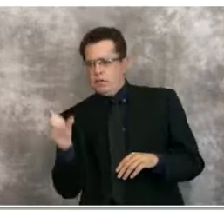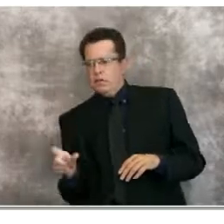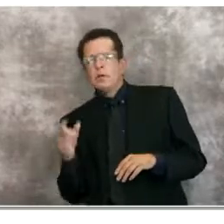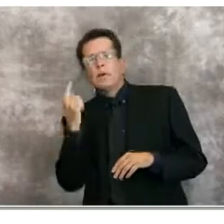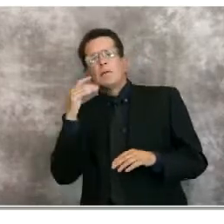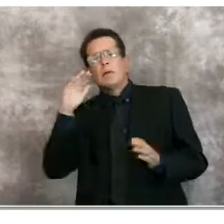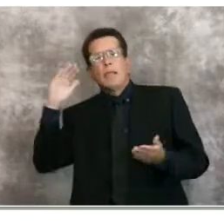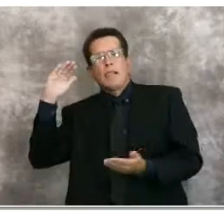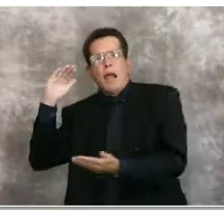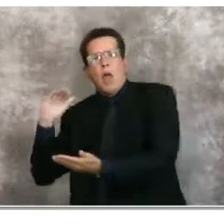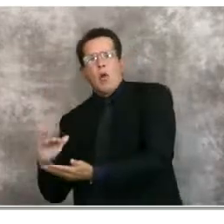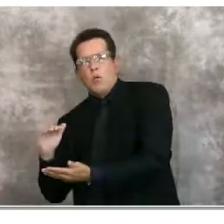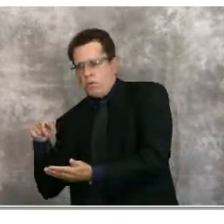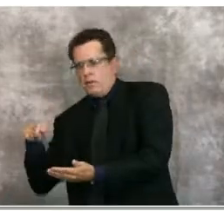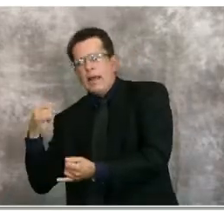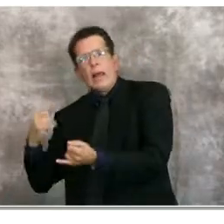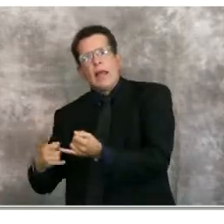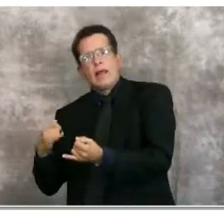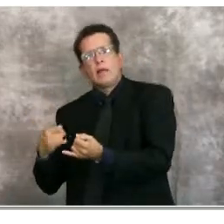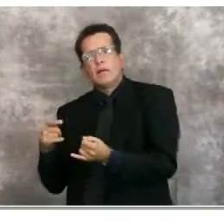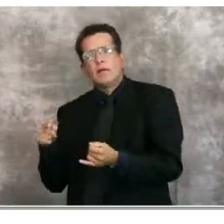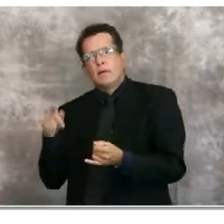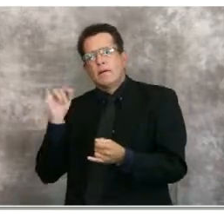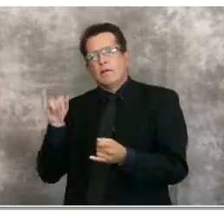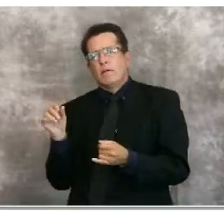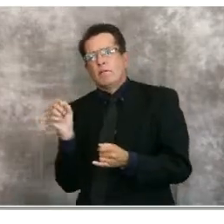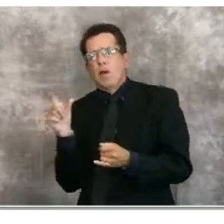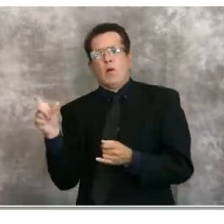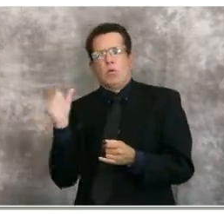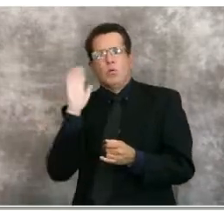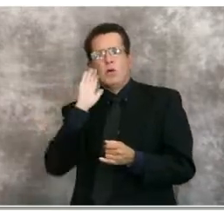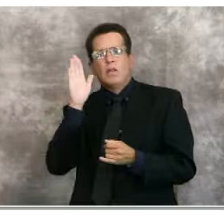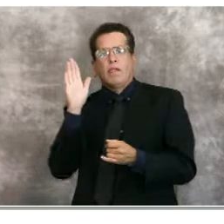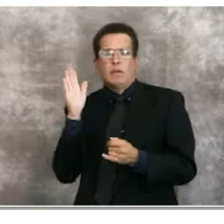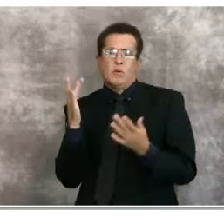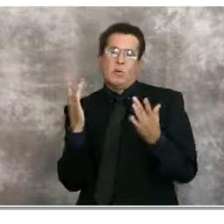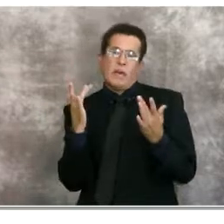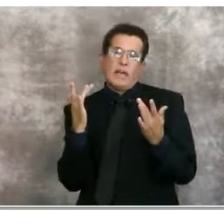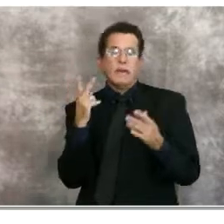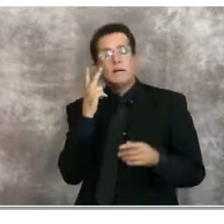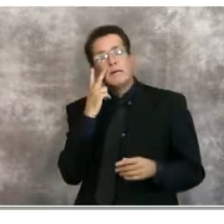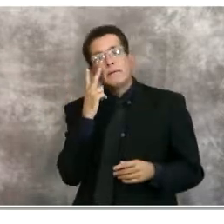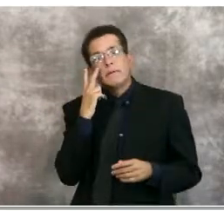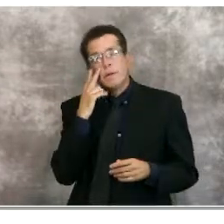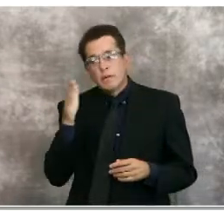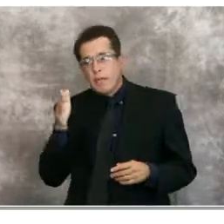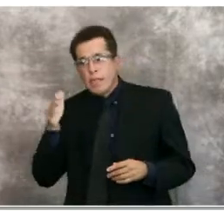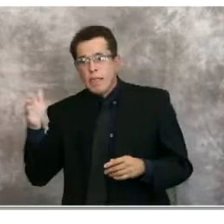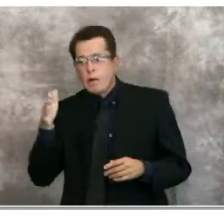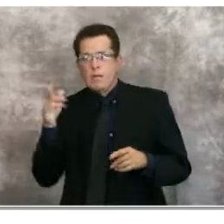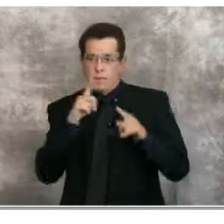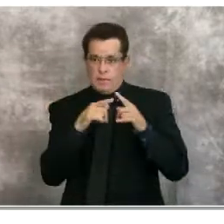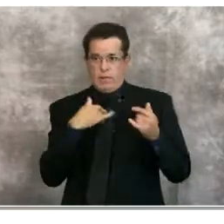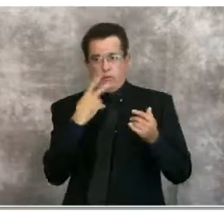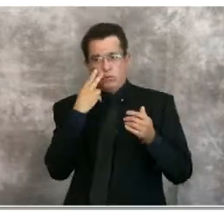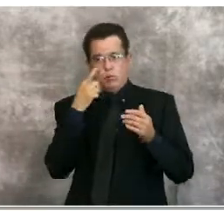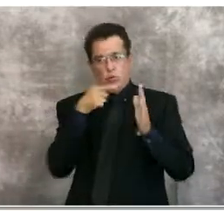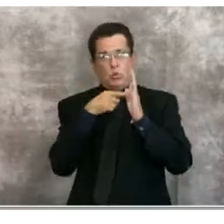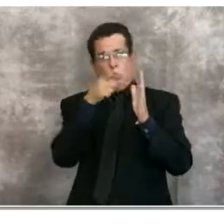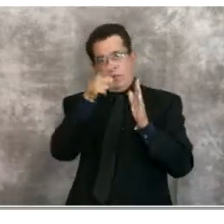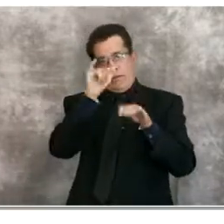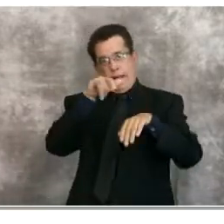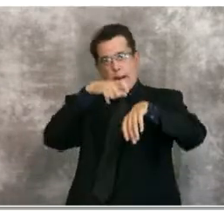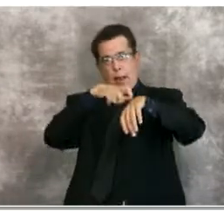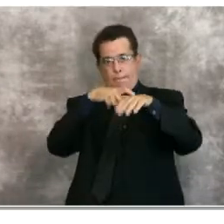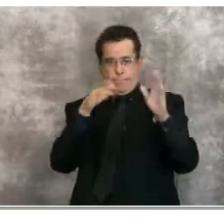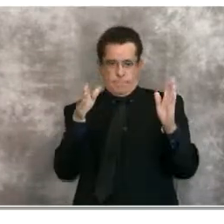more cases will occur there as that is the incubation period, how our total number of cases in this time